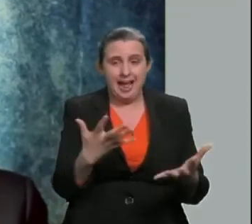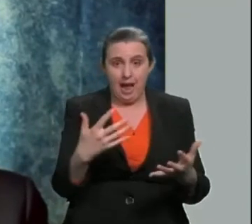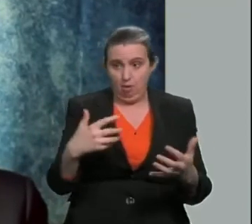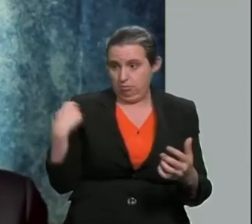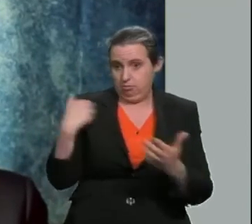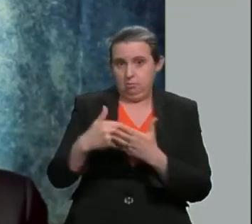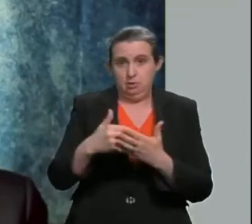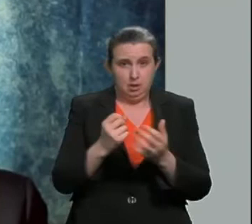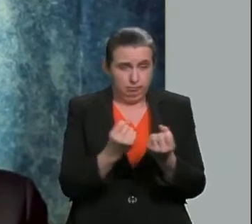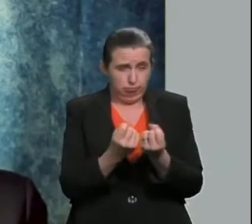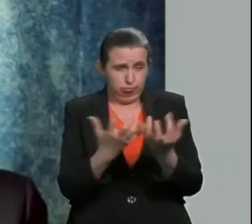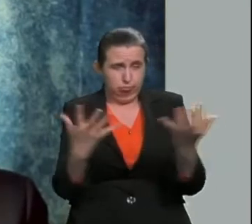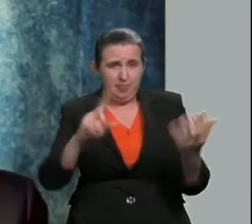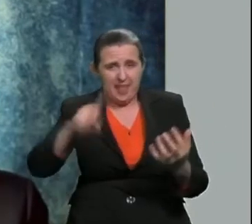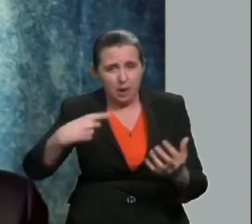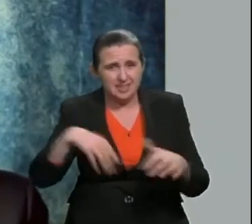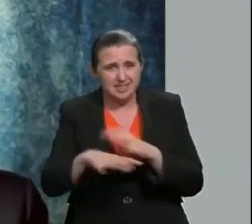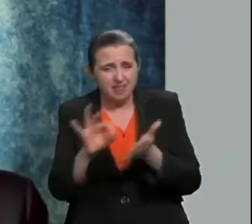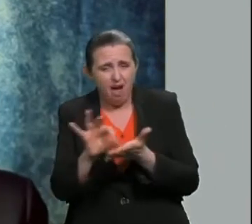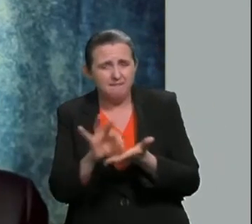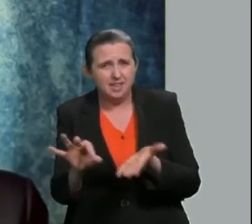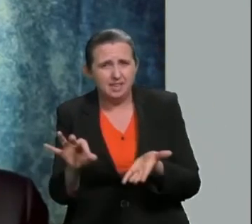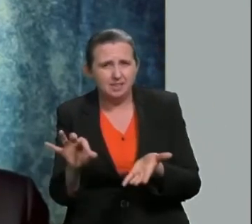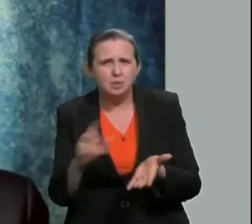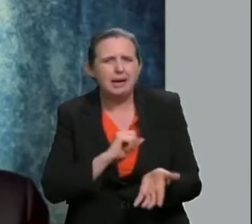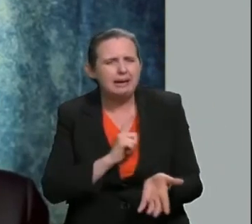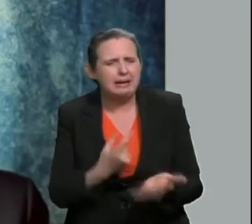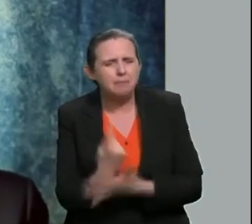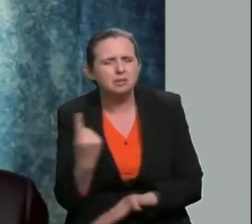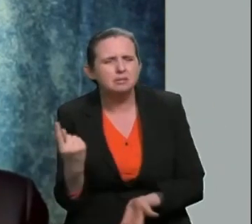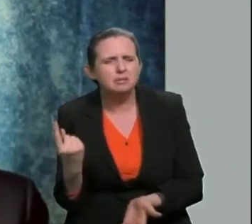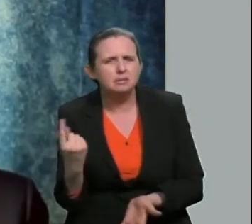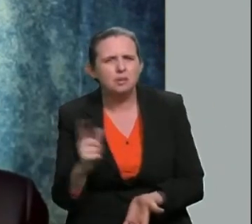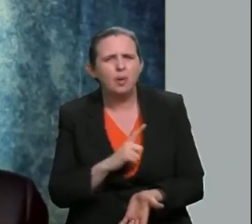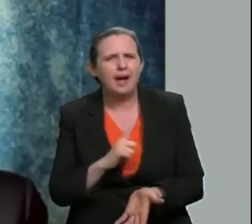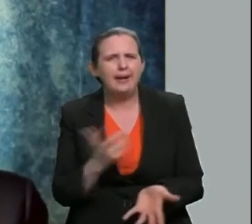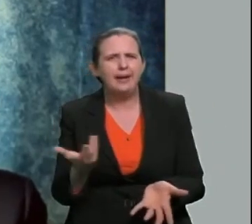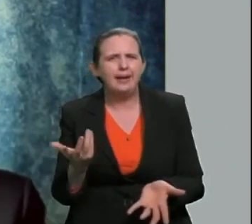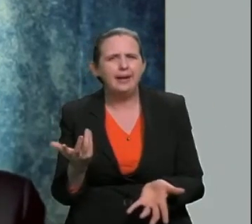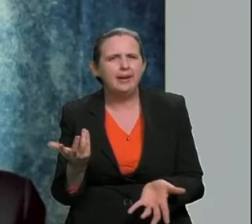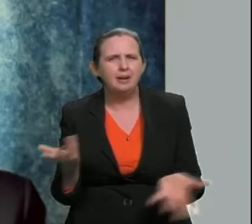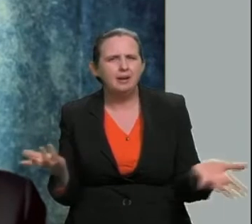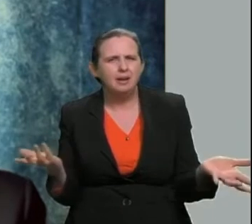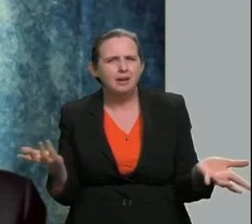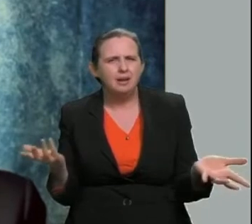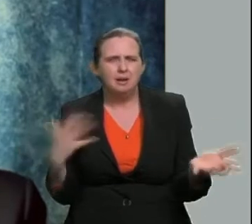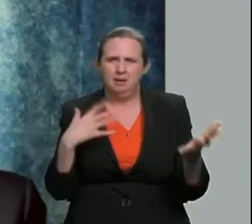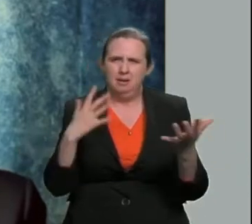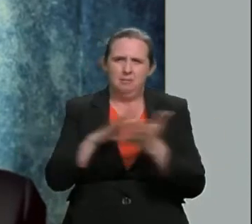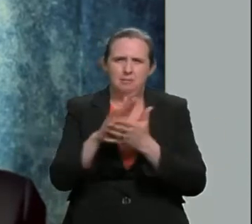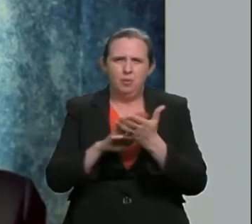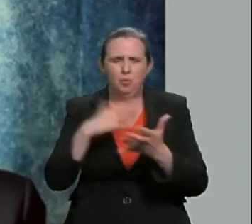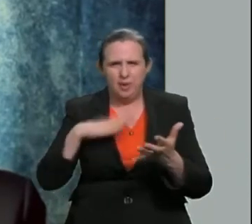latest outbreak of coronavirus just before the weekend. So given that BT are on standby to install